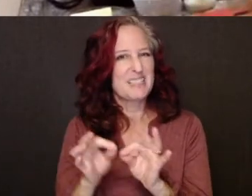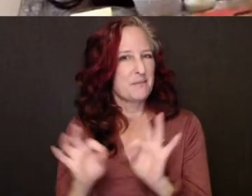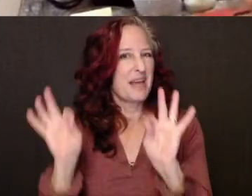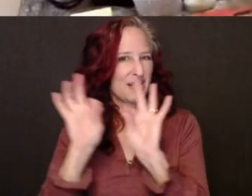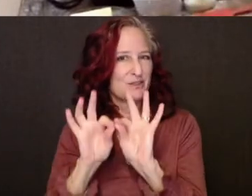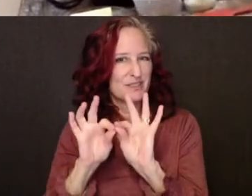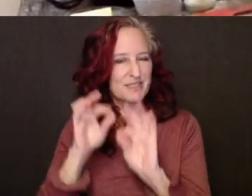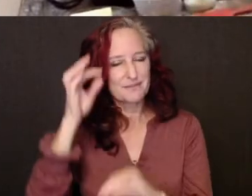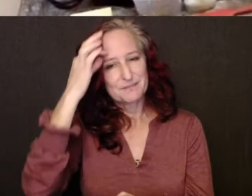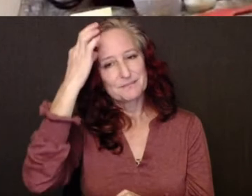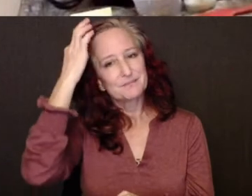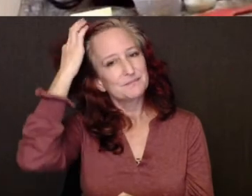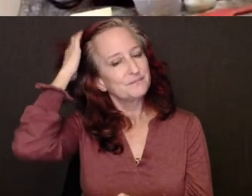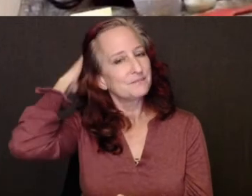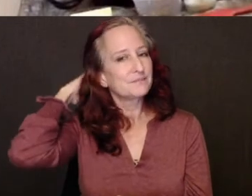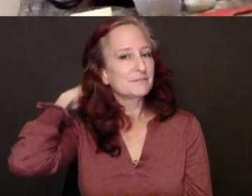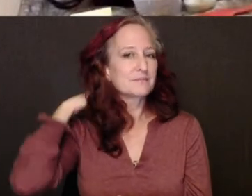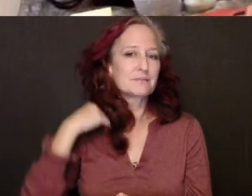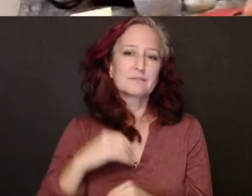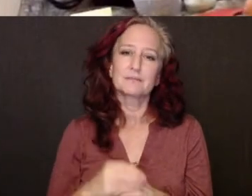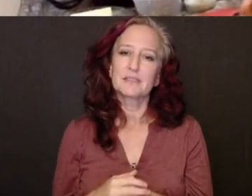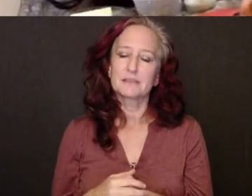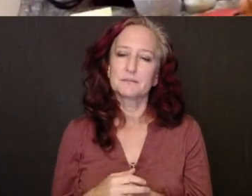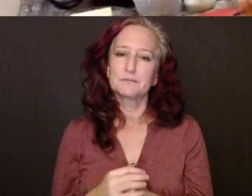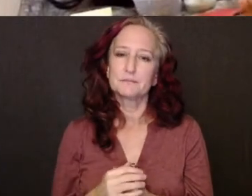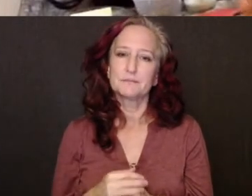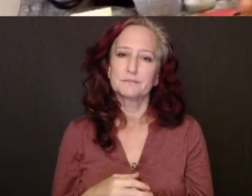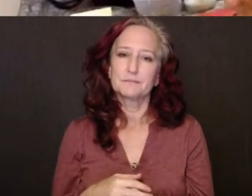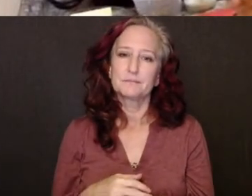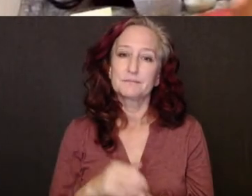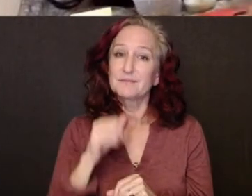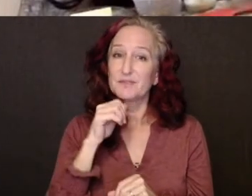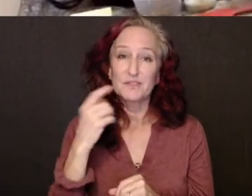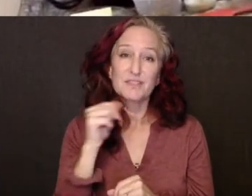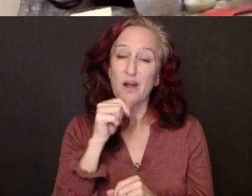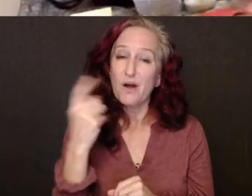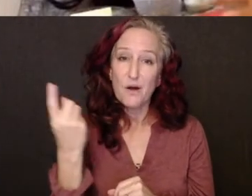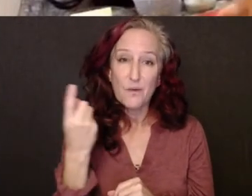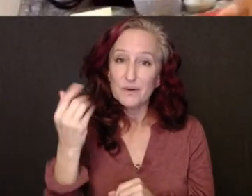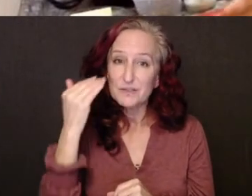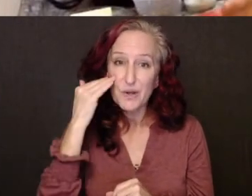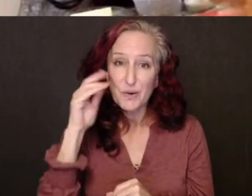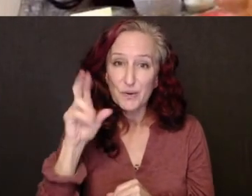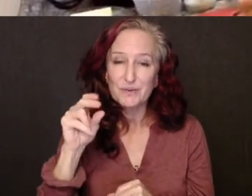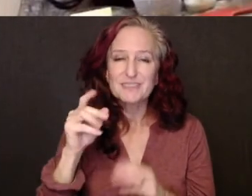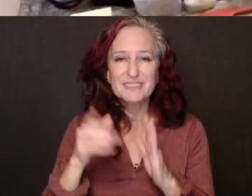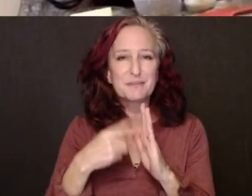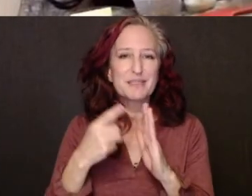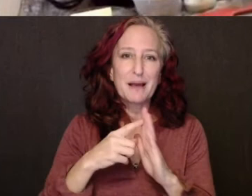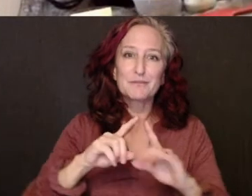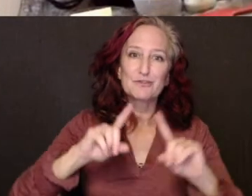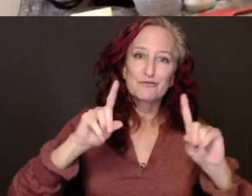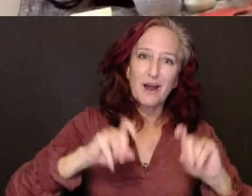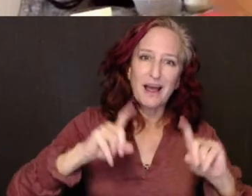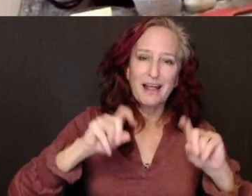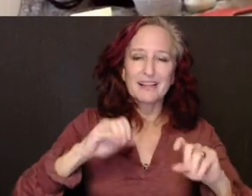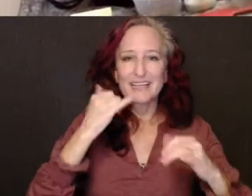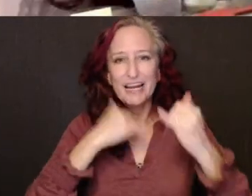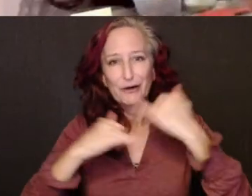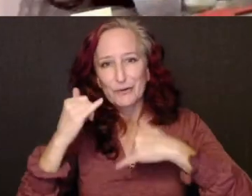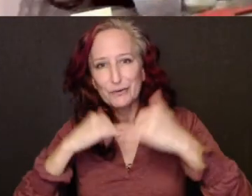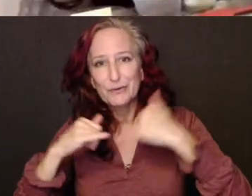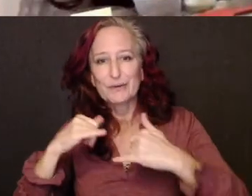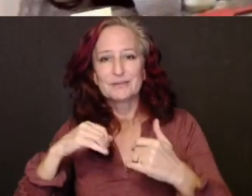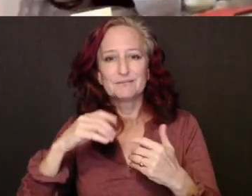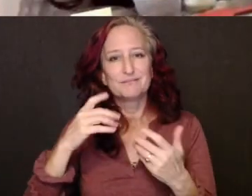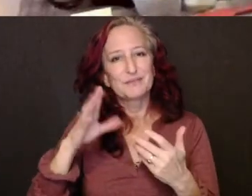that is very specific, a pan dulce, for example, then you would have